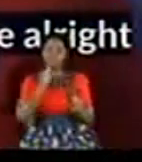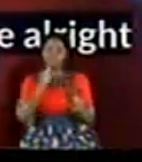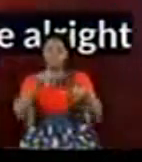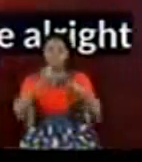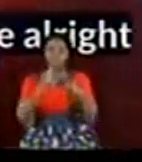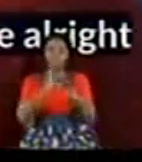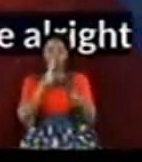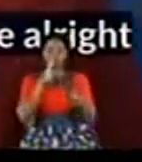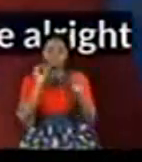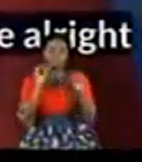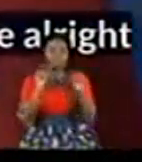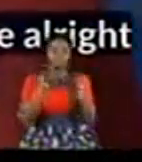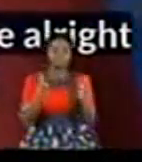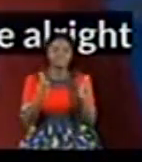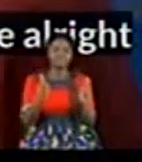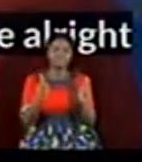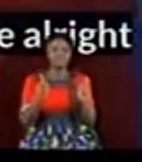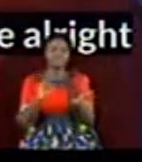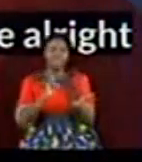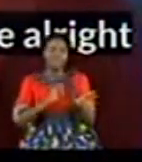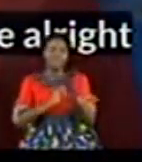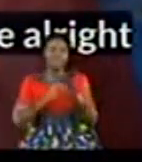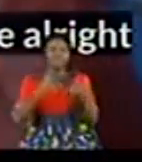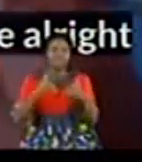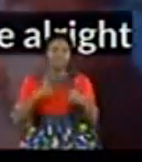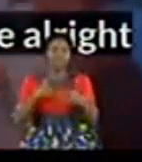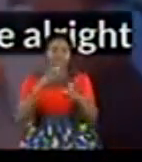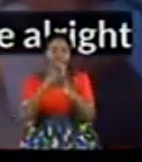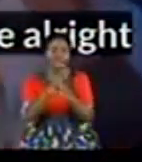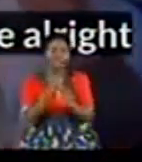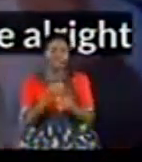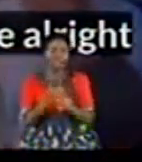tonight do you get right now